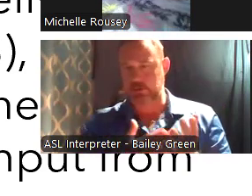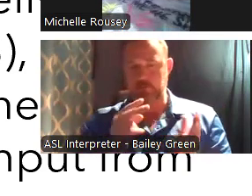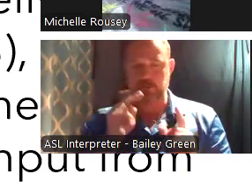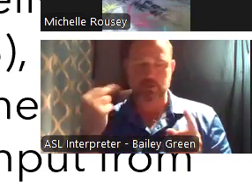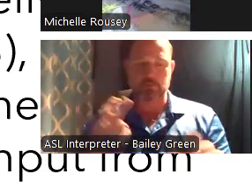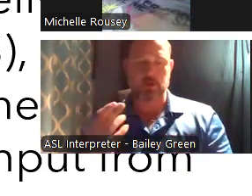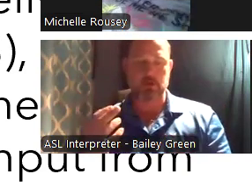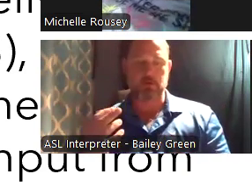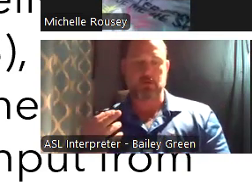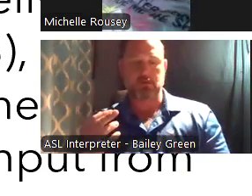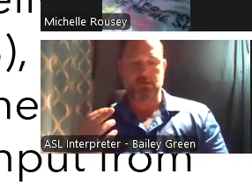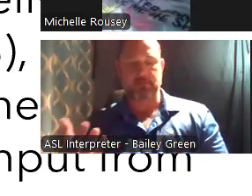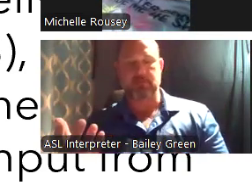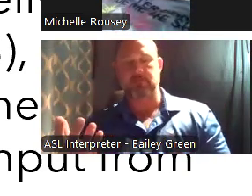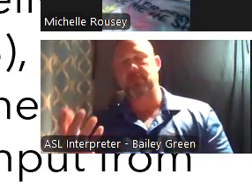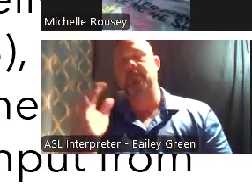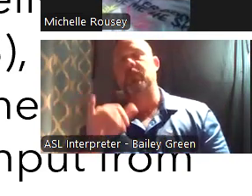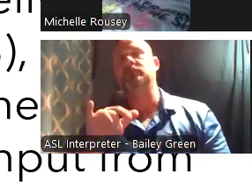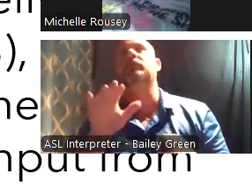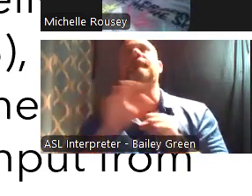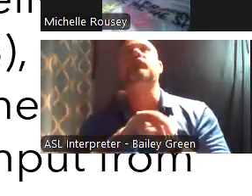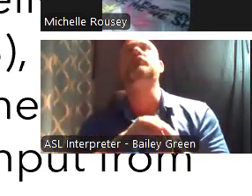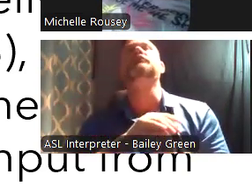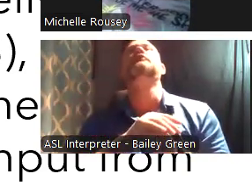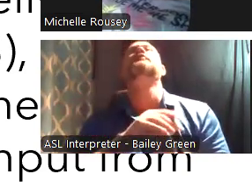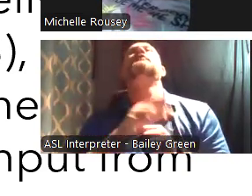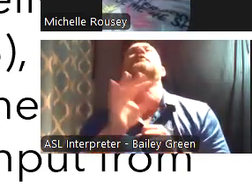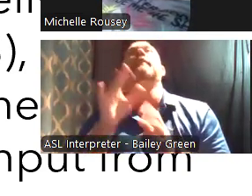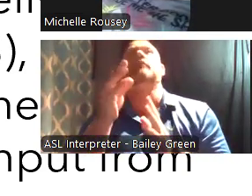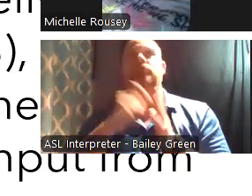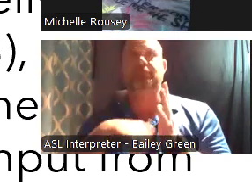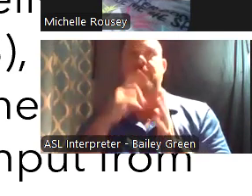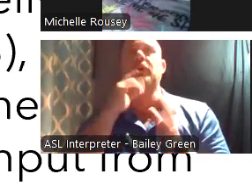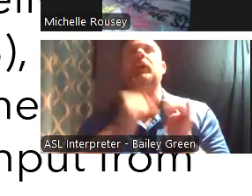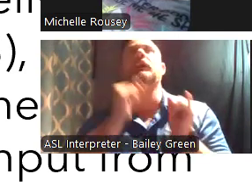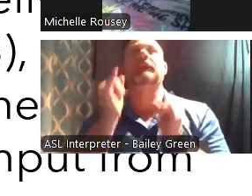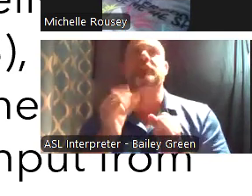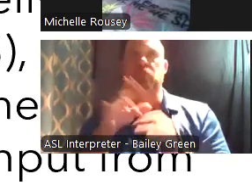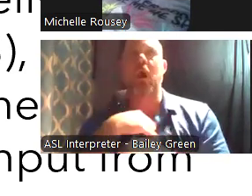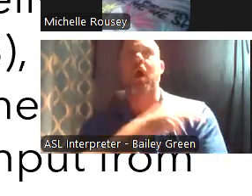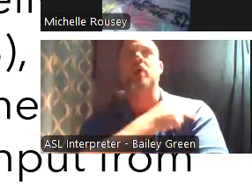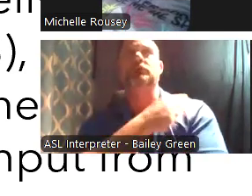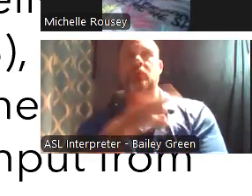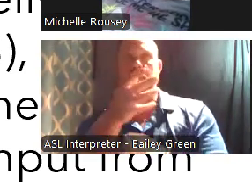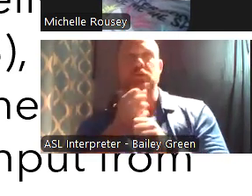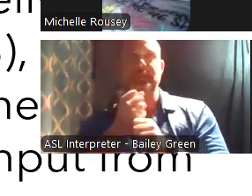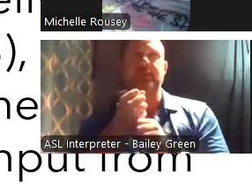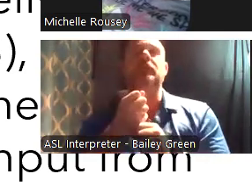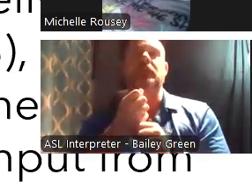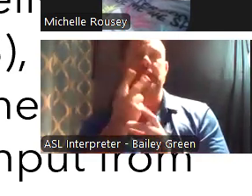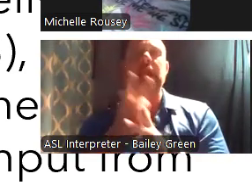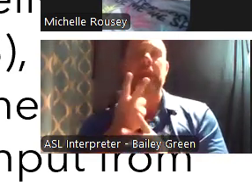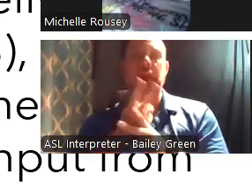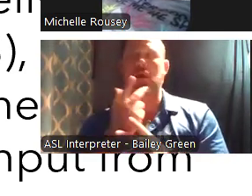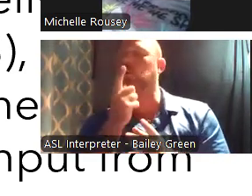perspective on these. Prompt coverage we have right now in California for individuals who are in hospital, receiving hospital care. And really